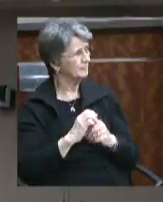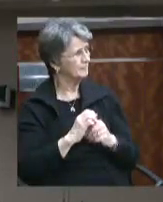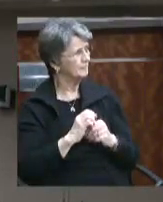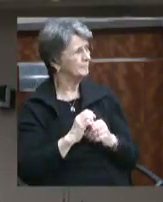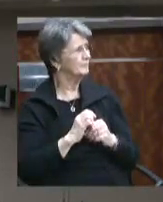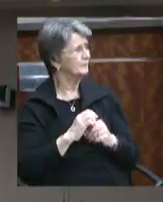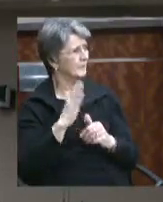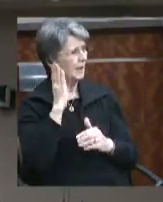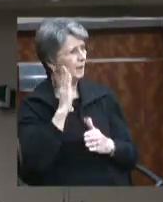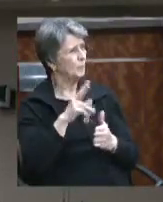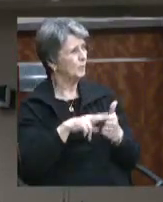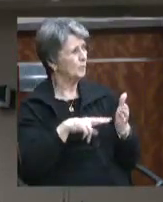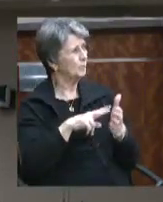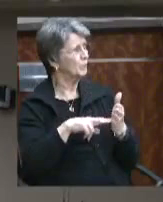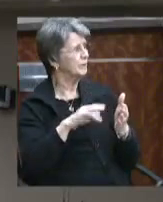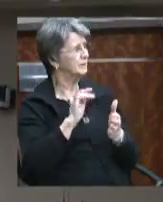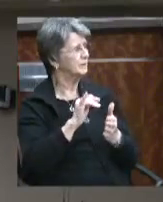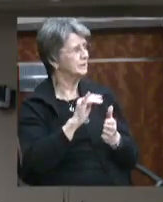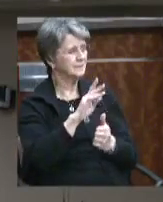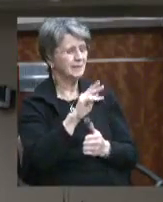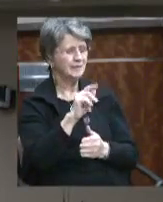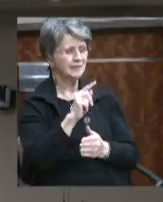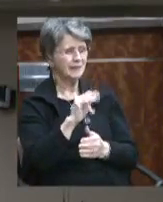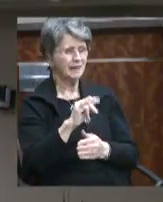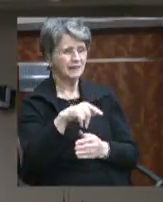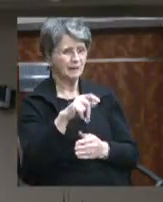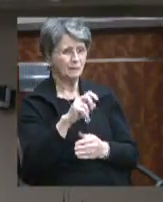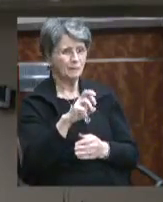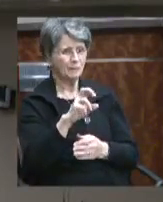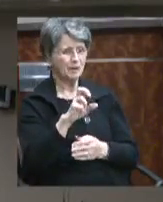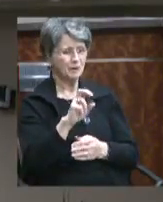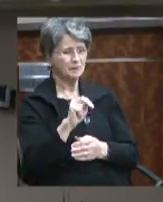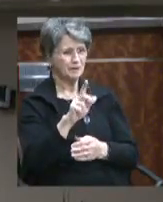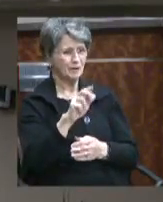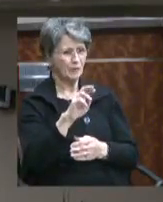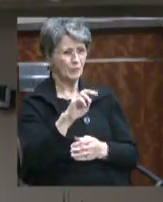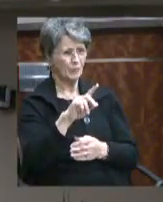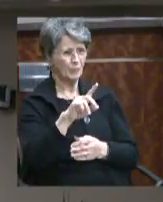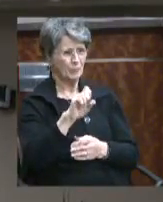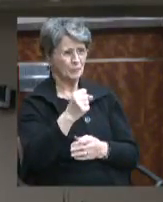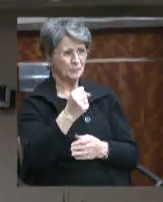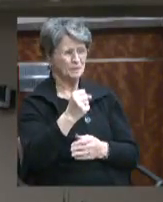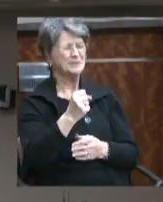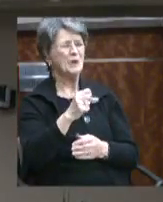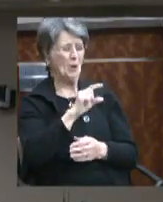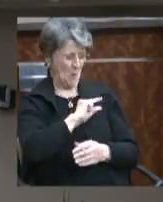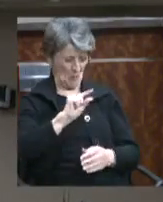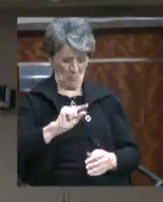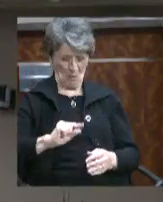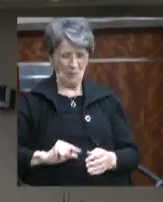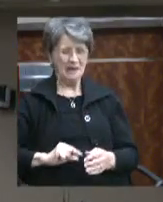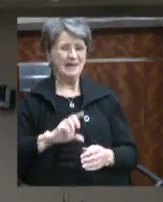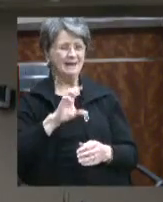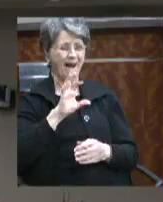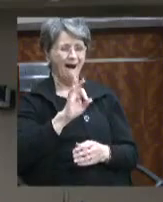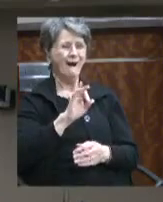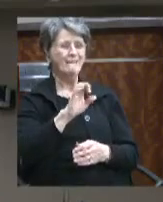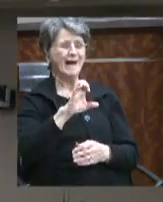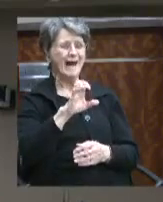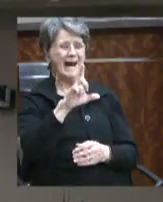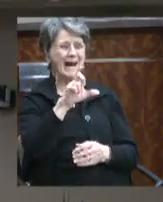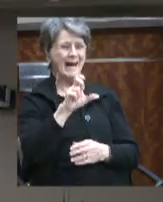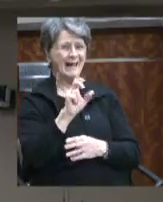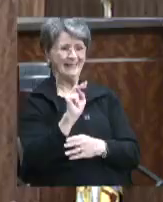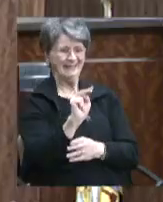I'll read this. To Kathy Peterson, Laurel's Queen of Clean. In recognition